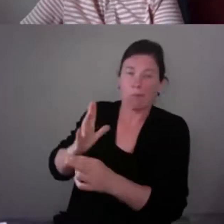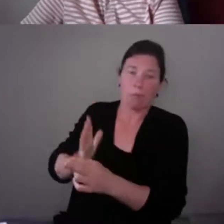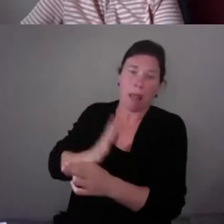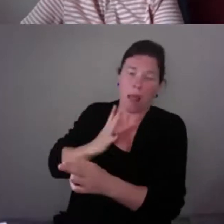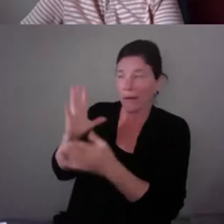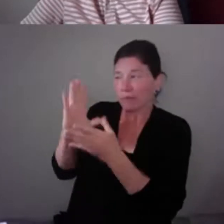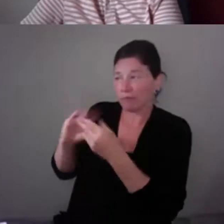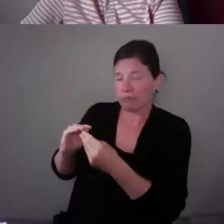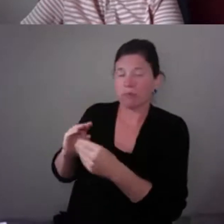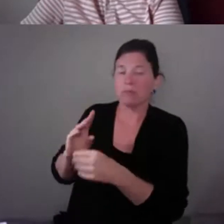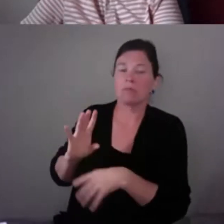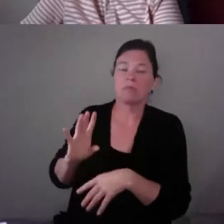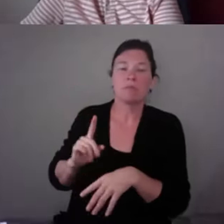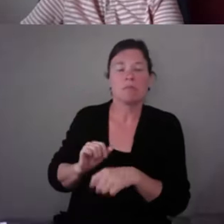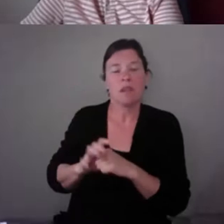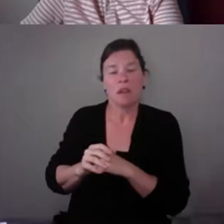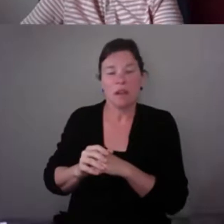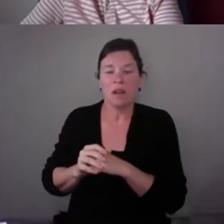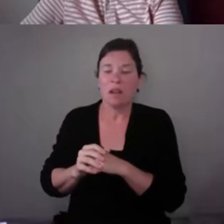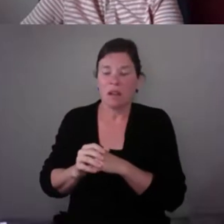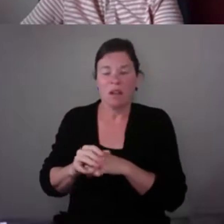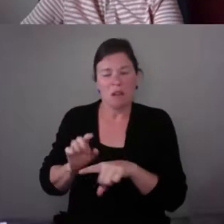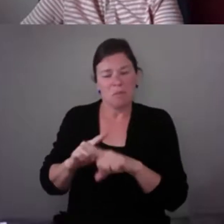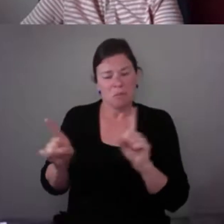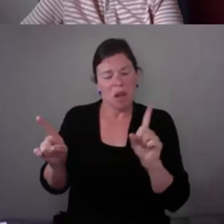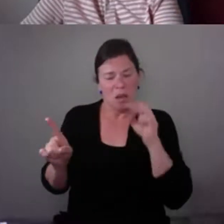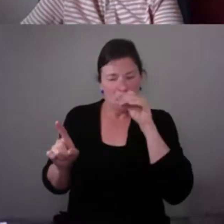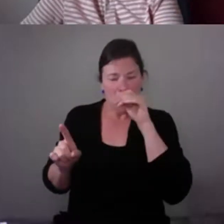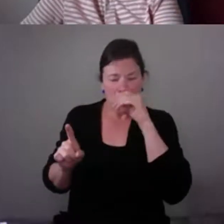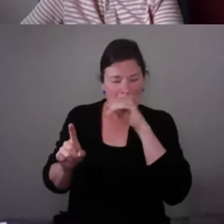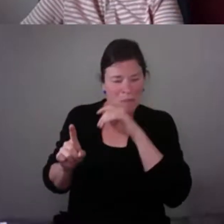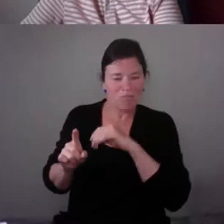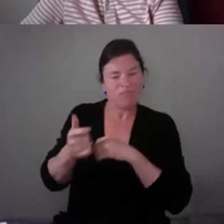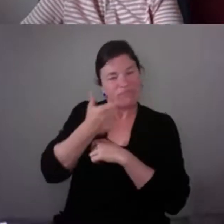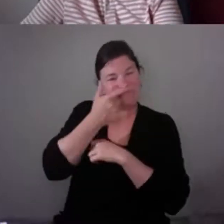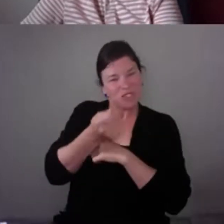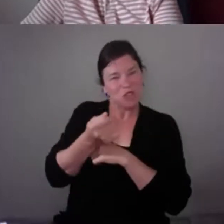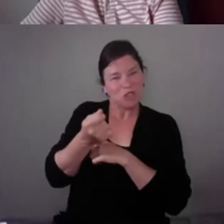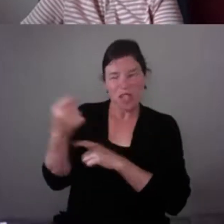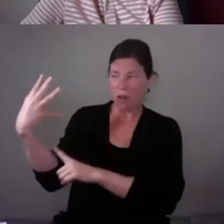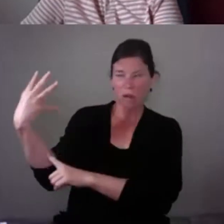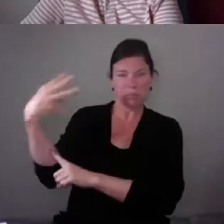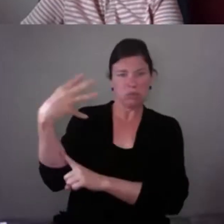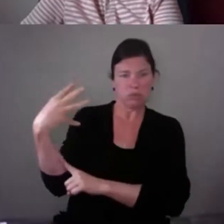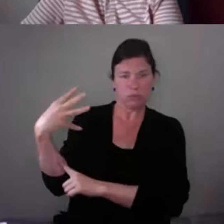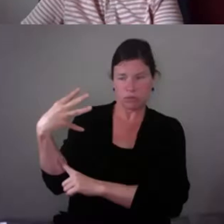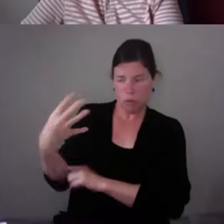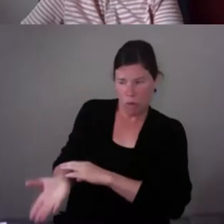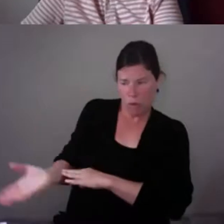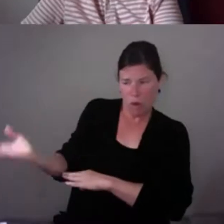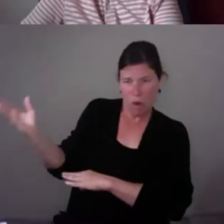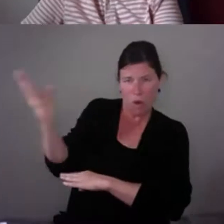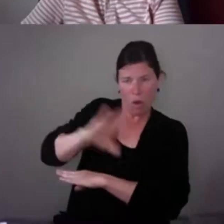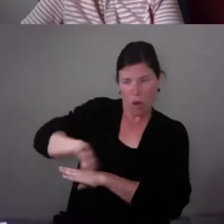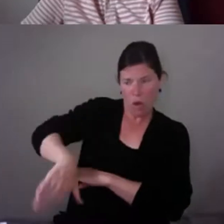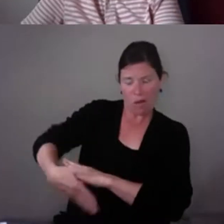it was done film. But it was cool to show them how what I did during the day and what I did for my work